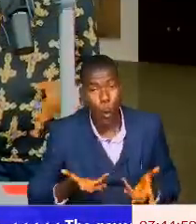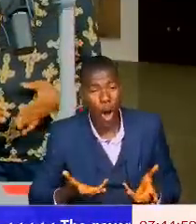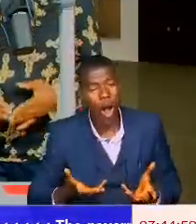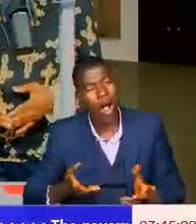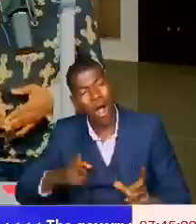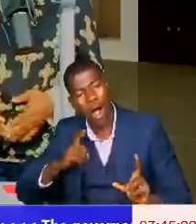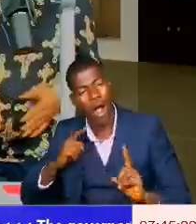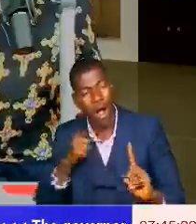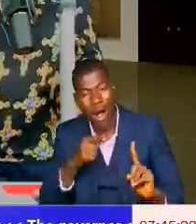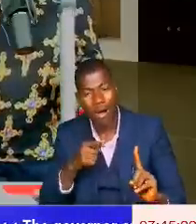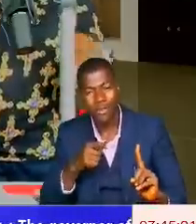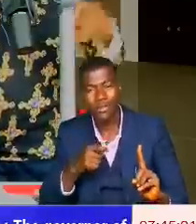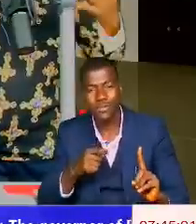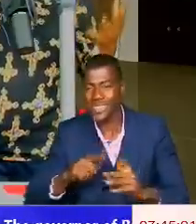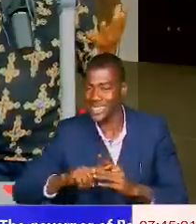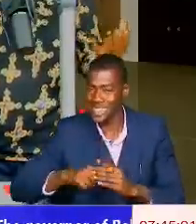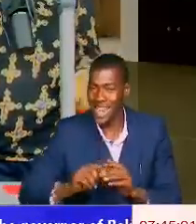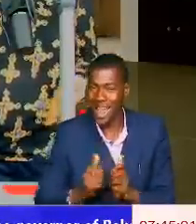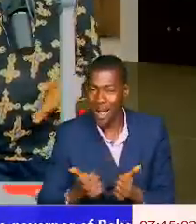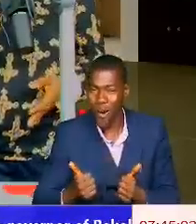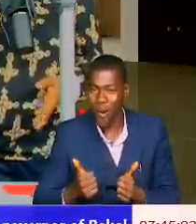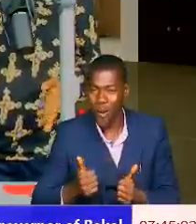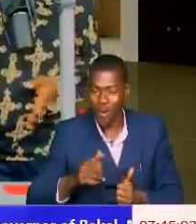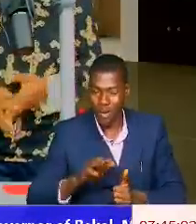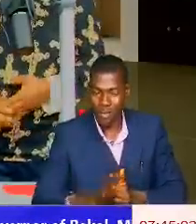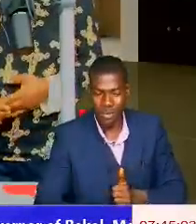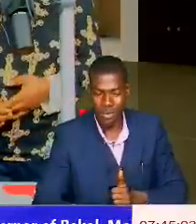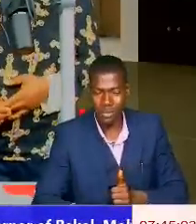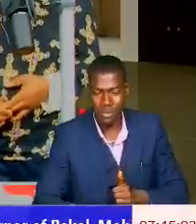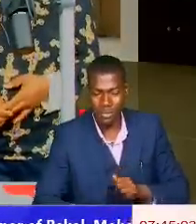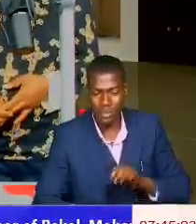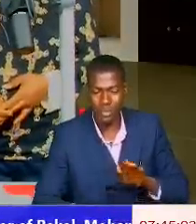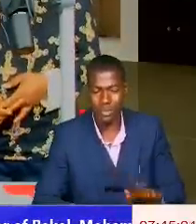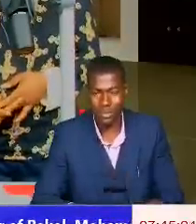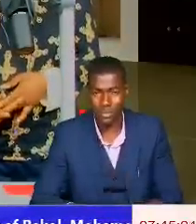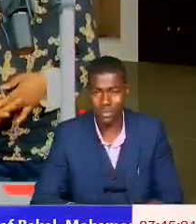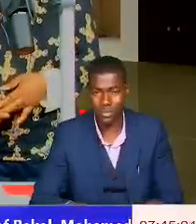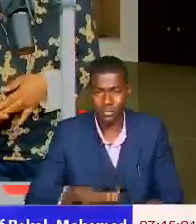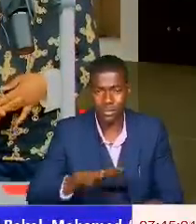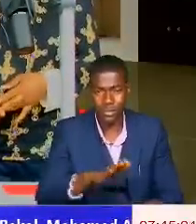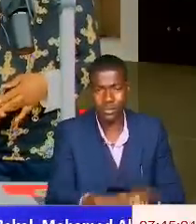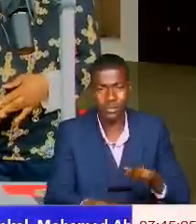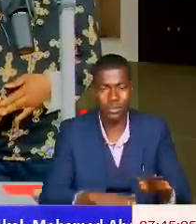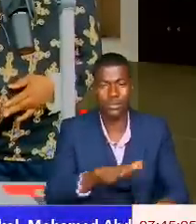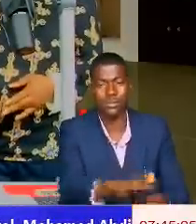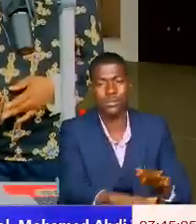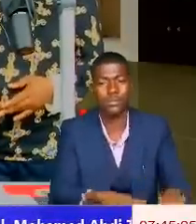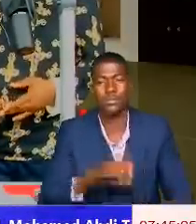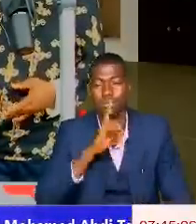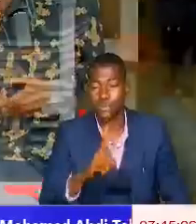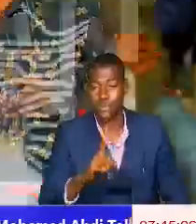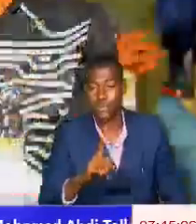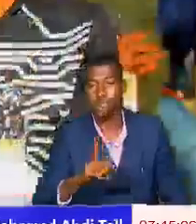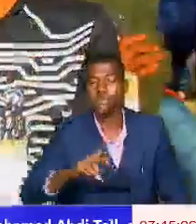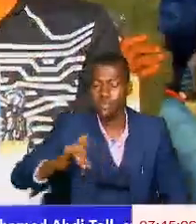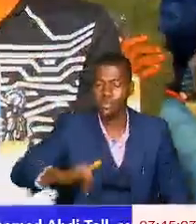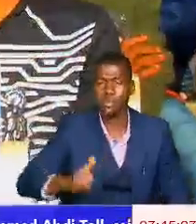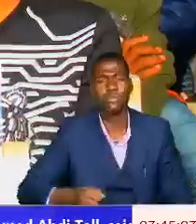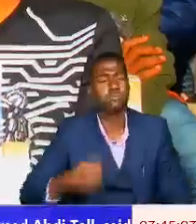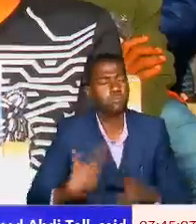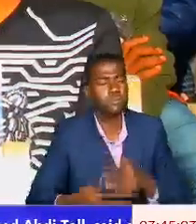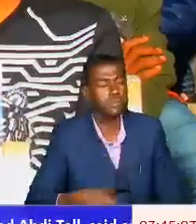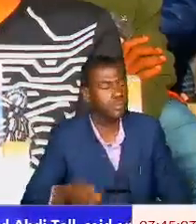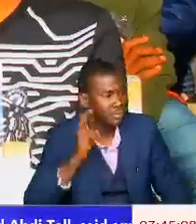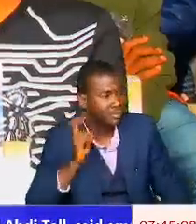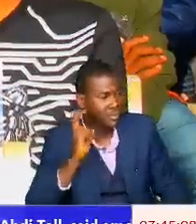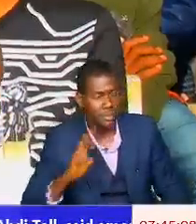down here, they hear my voice. As we they hear my voice also from different parts of the world where you dey, no say you suppose they think of how you go better yourself. And